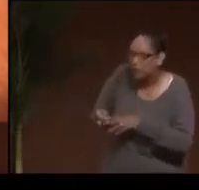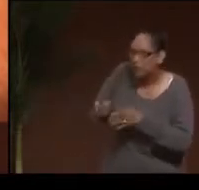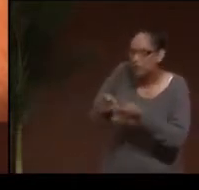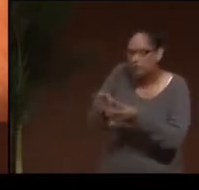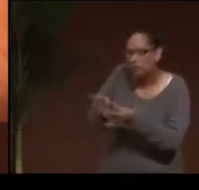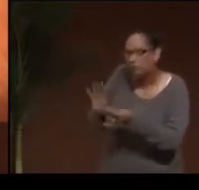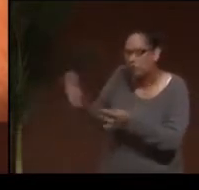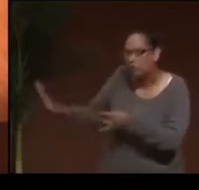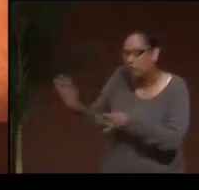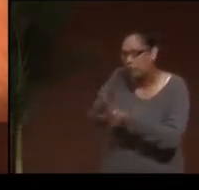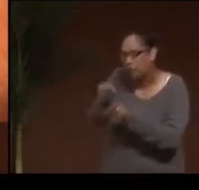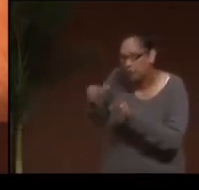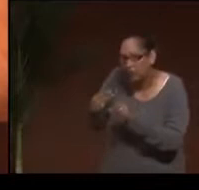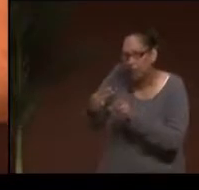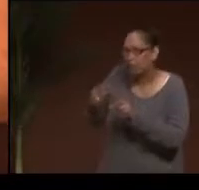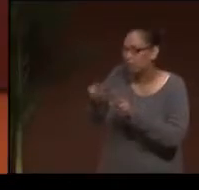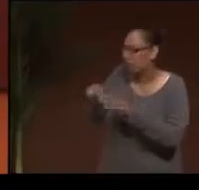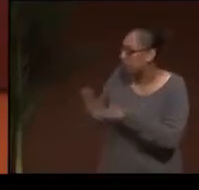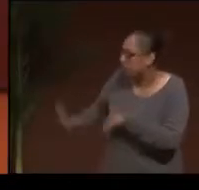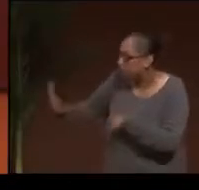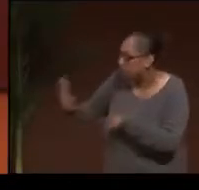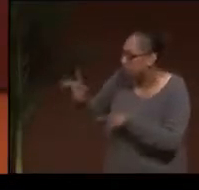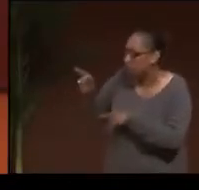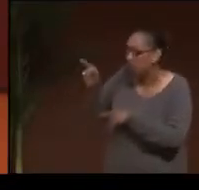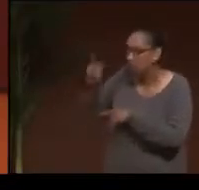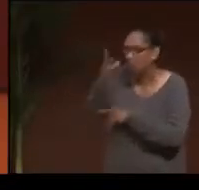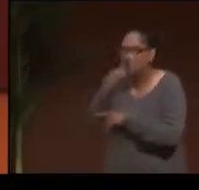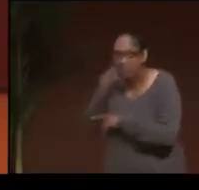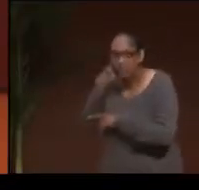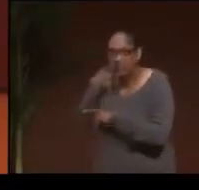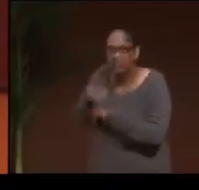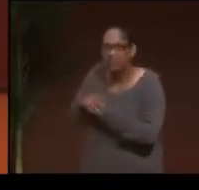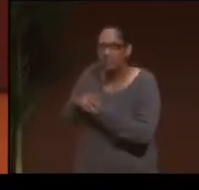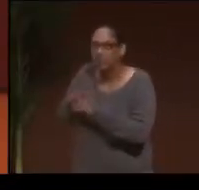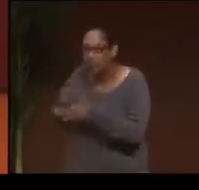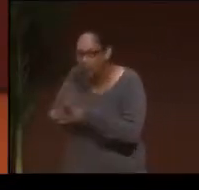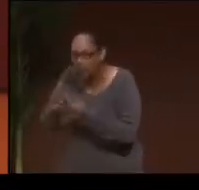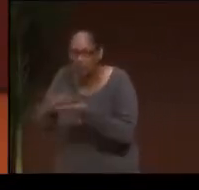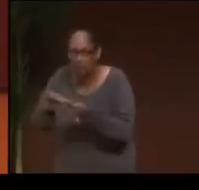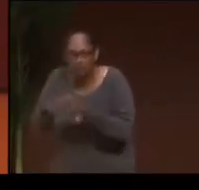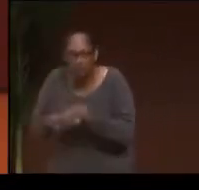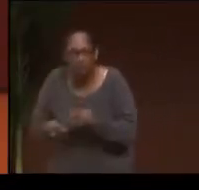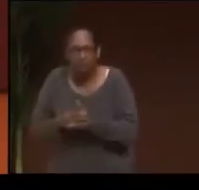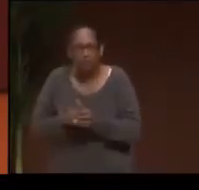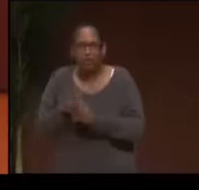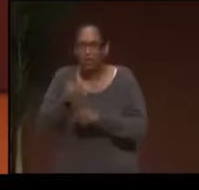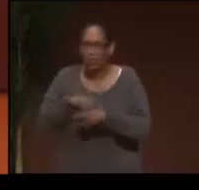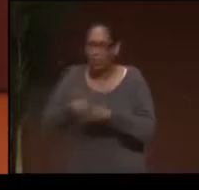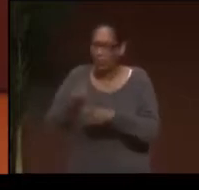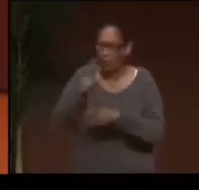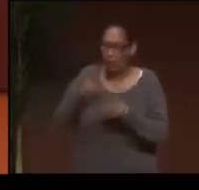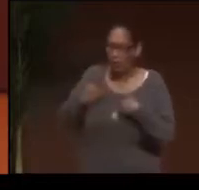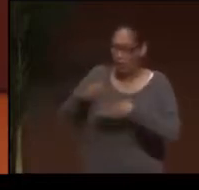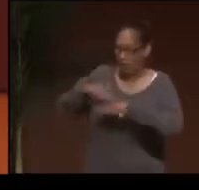their perspectives, how they experienced it, sharing some messages with us as well. We're then going to move on to an onstage